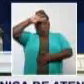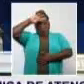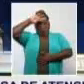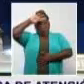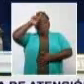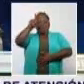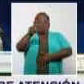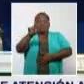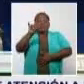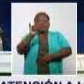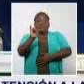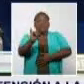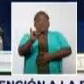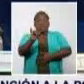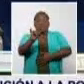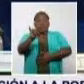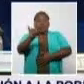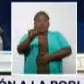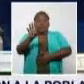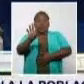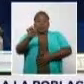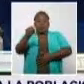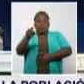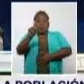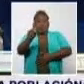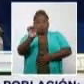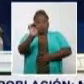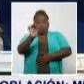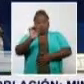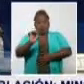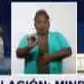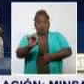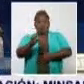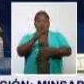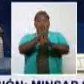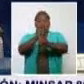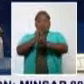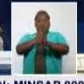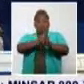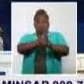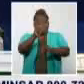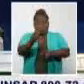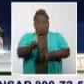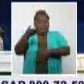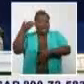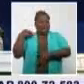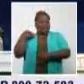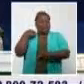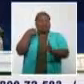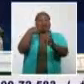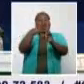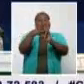The 17 new cases confirmed yesterday are all Cuban. That's 16,